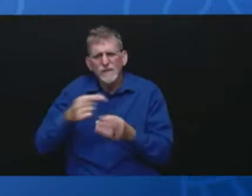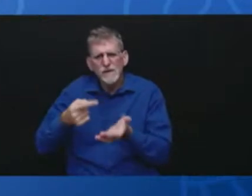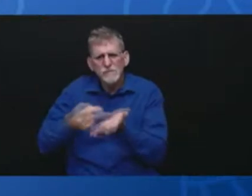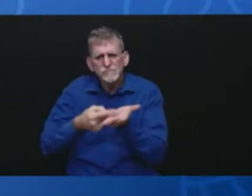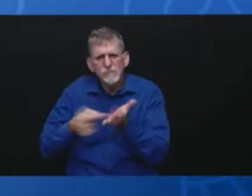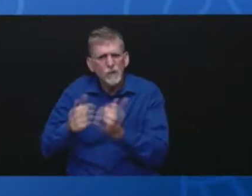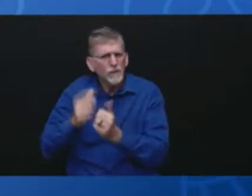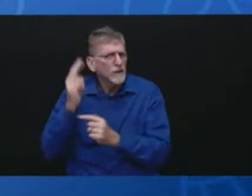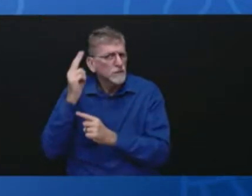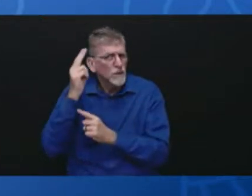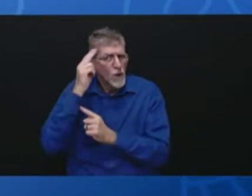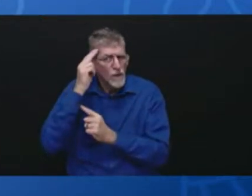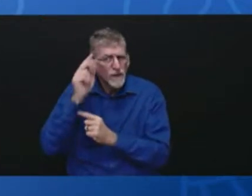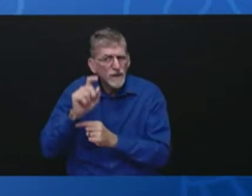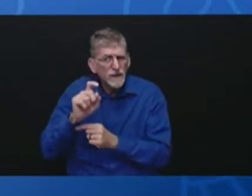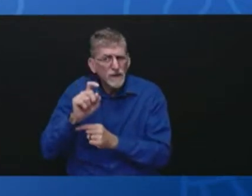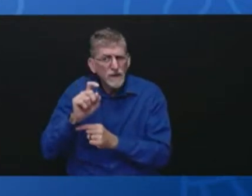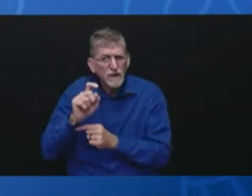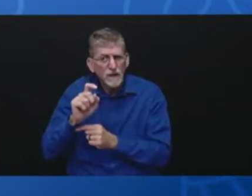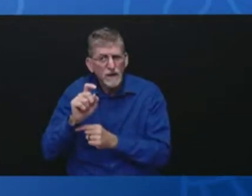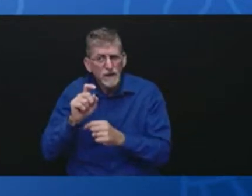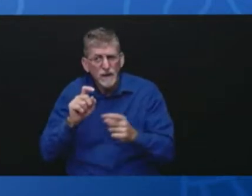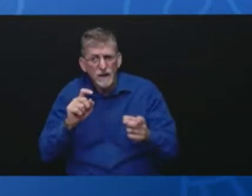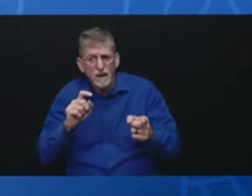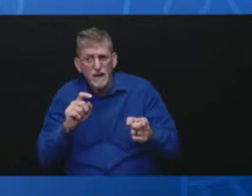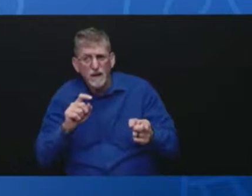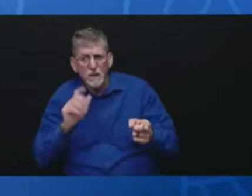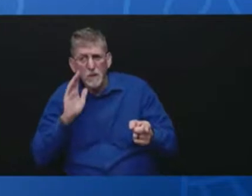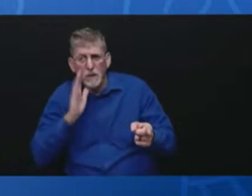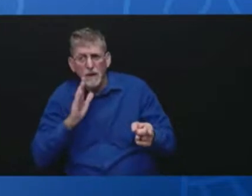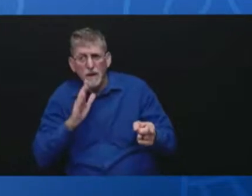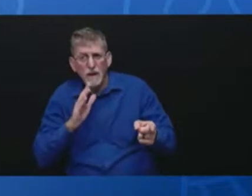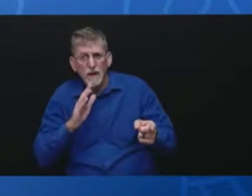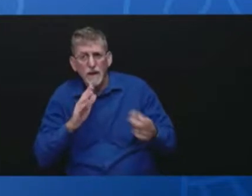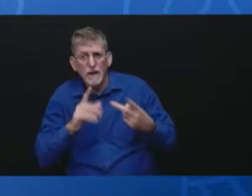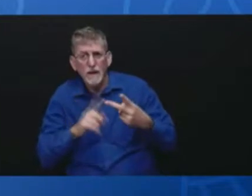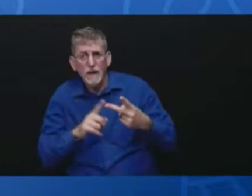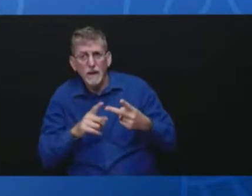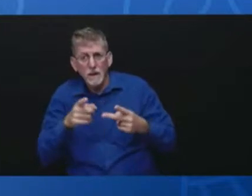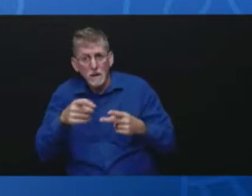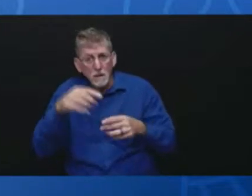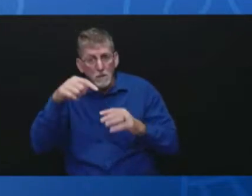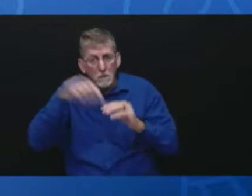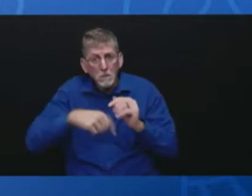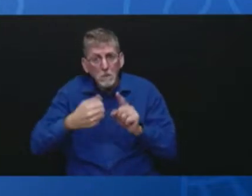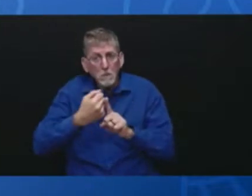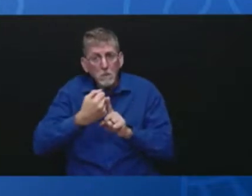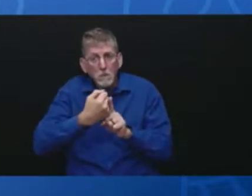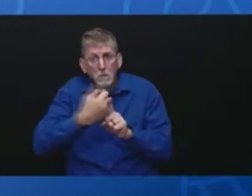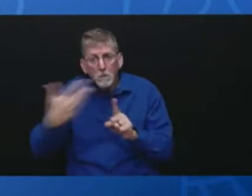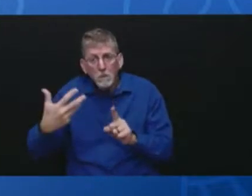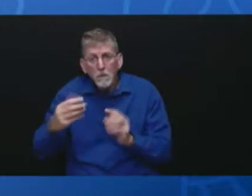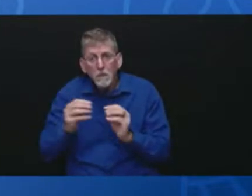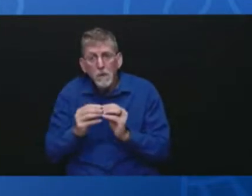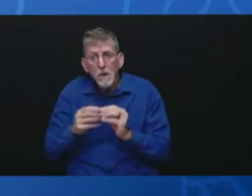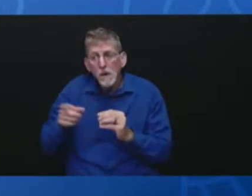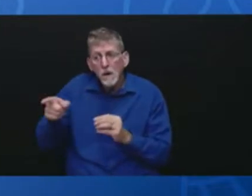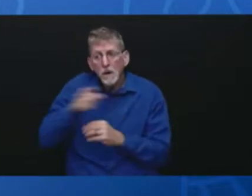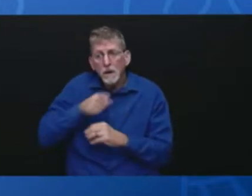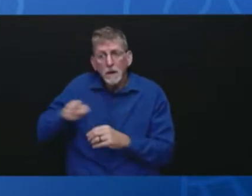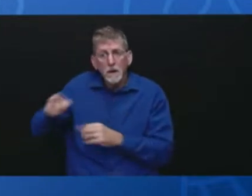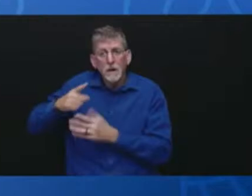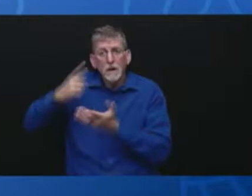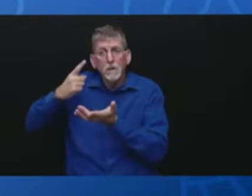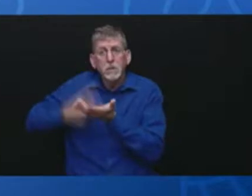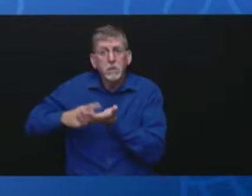involved? And the second one, if you can give us some more glimpse of the talk, what can you, like, something that you can share